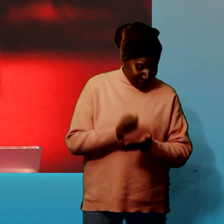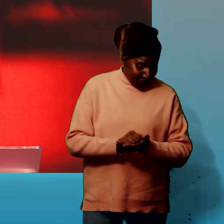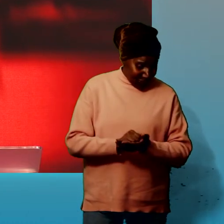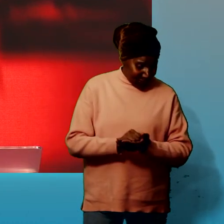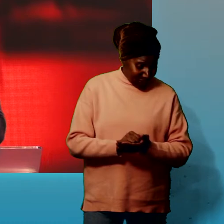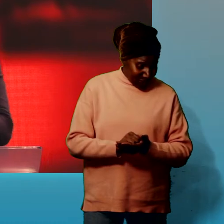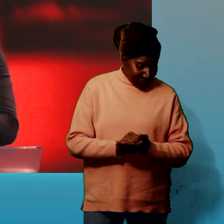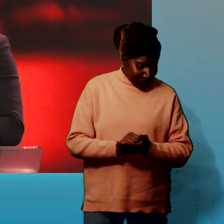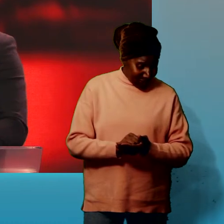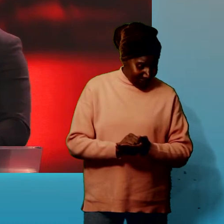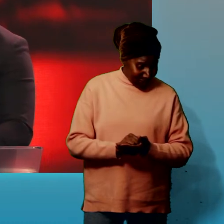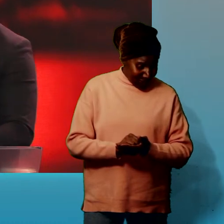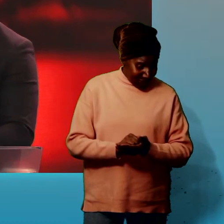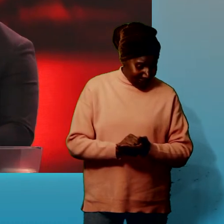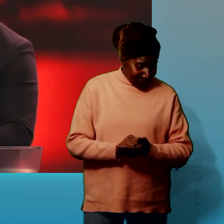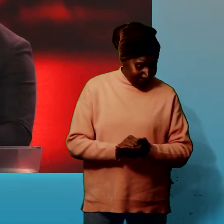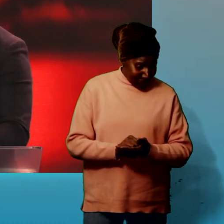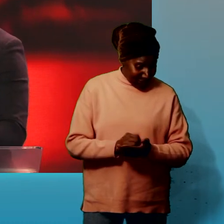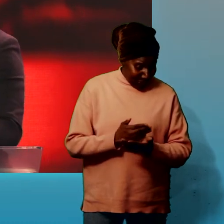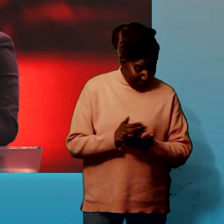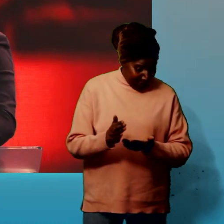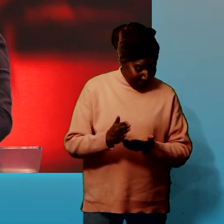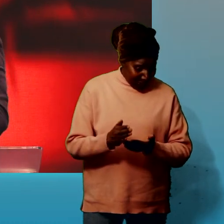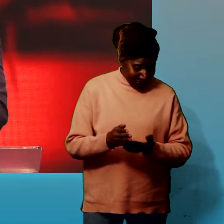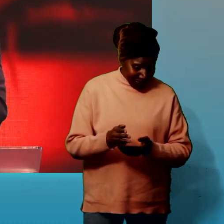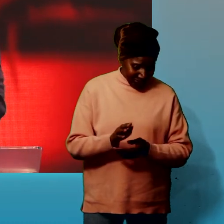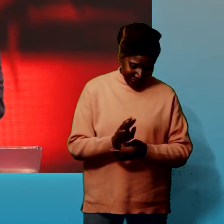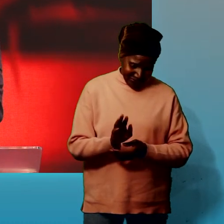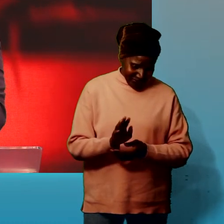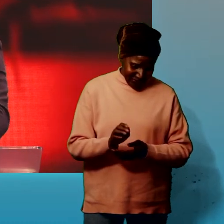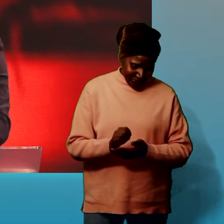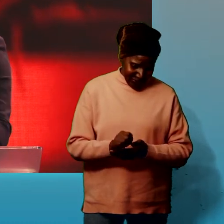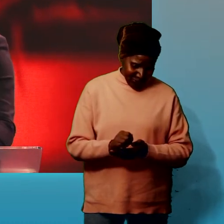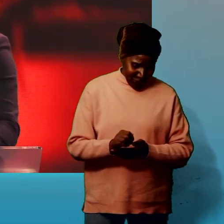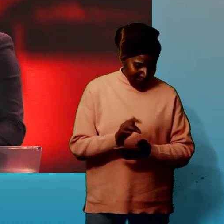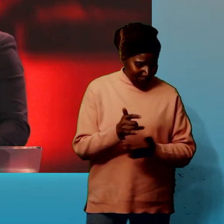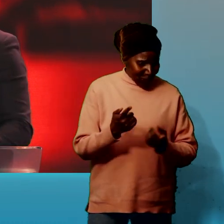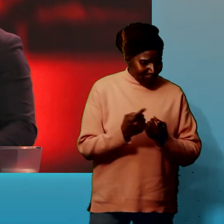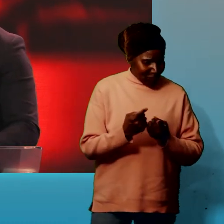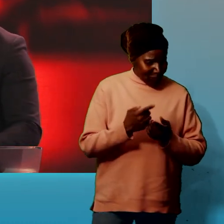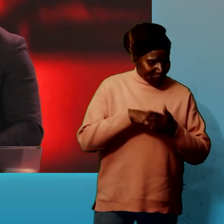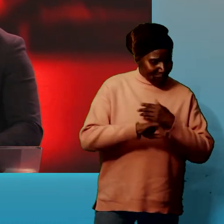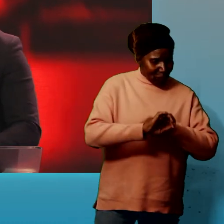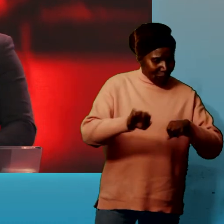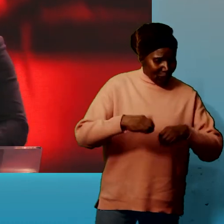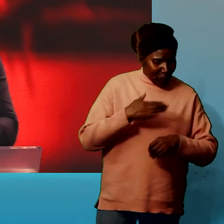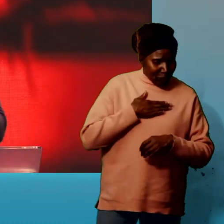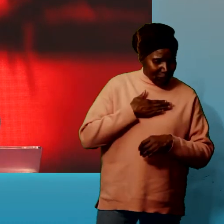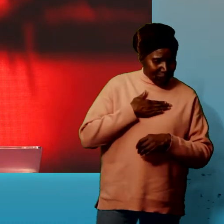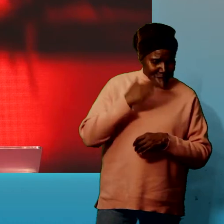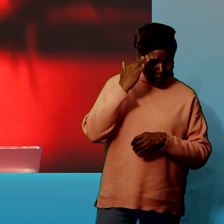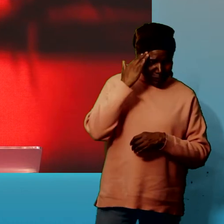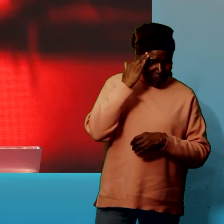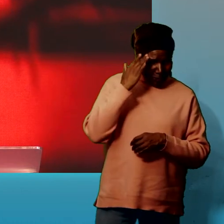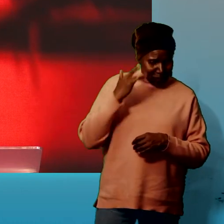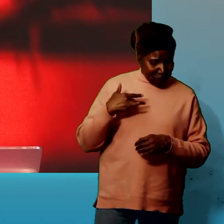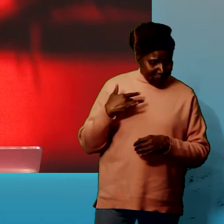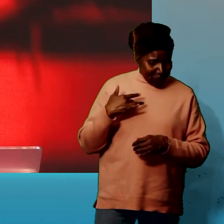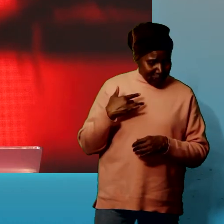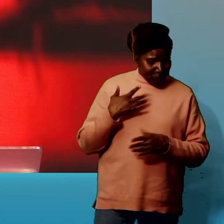And maybe there's things in our heart, in our mind, in our lives tonight that we need to let